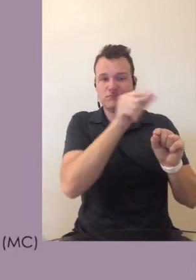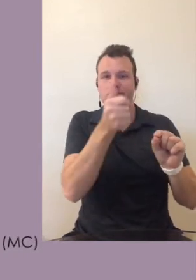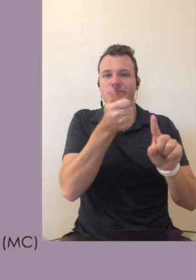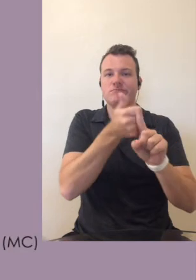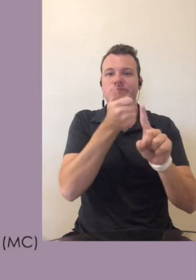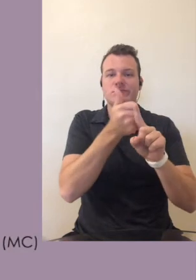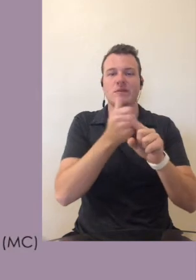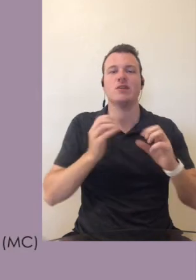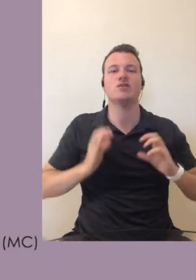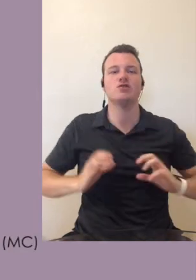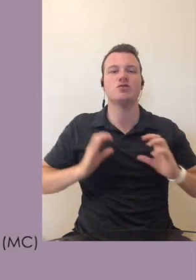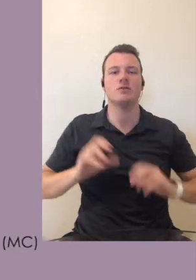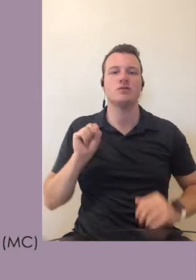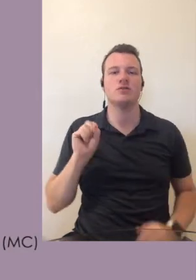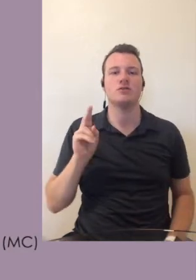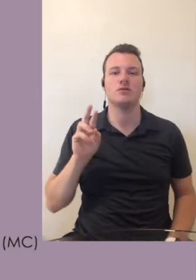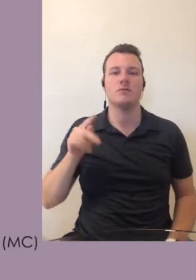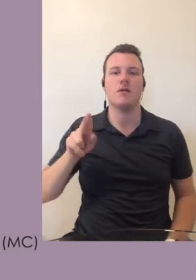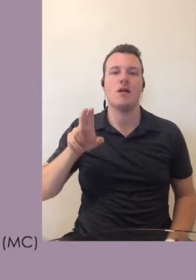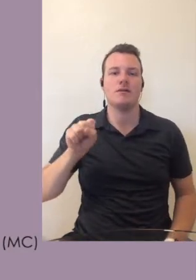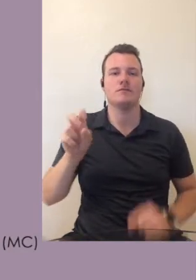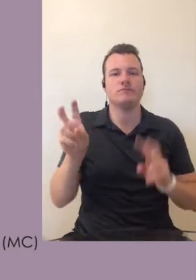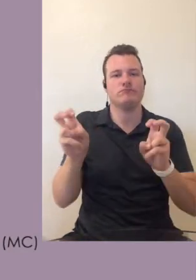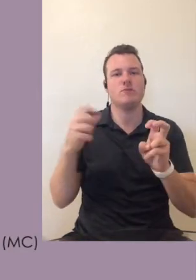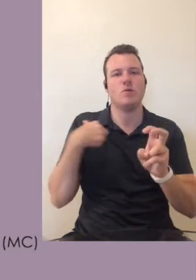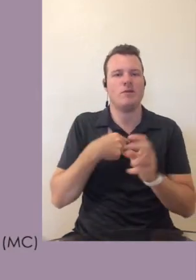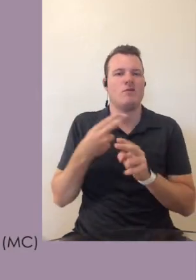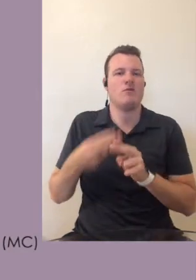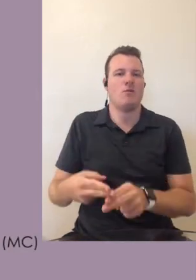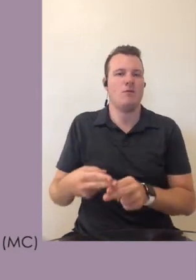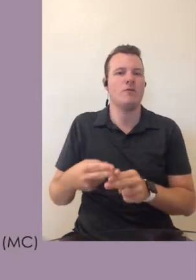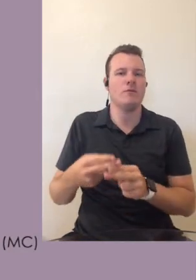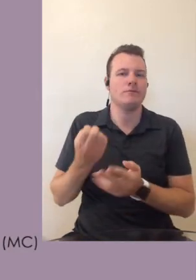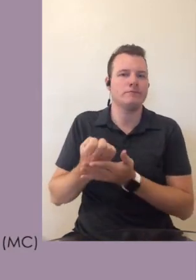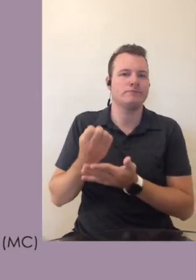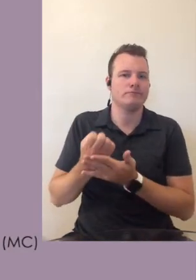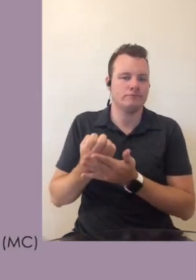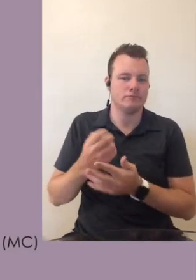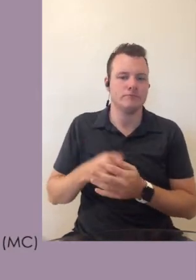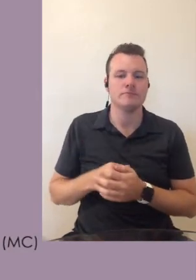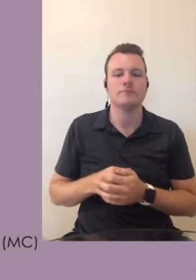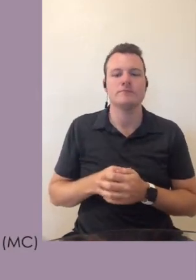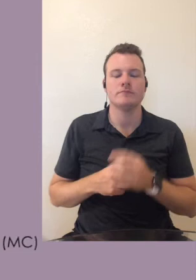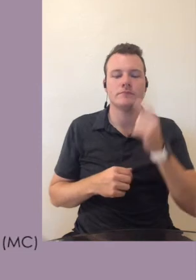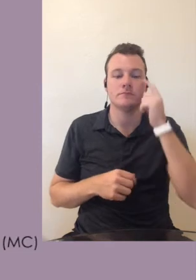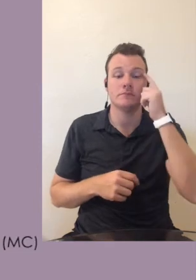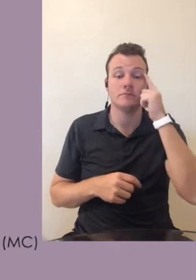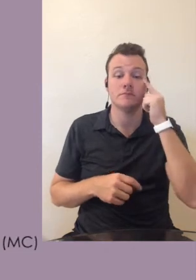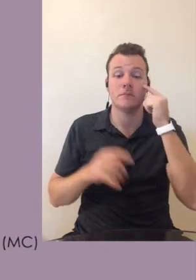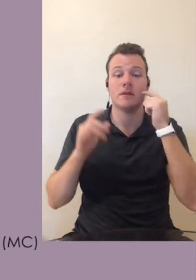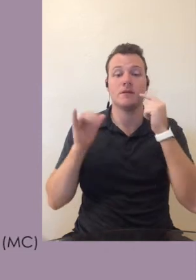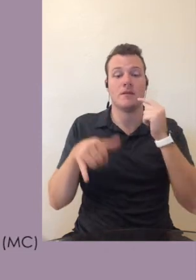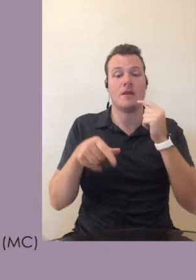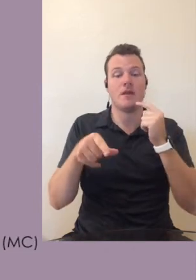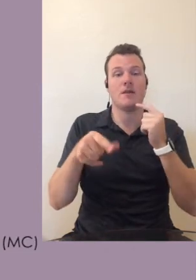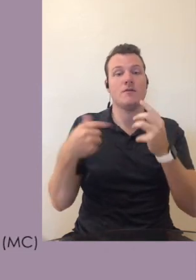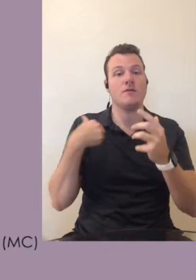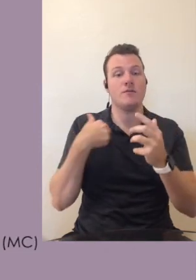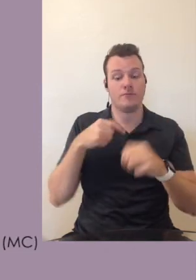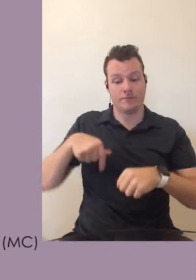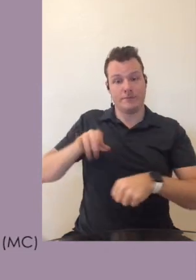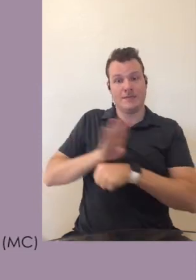consumer surplus in the economics world. And these are the monies that we want to be able to capture as